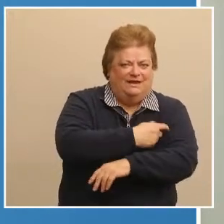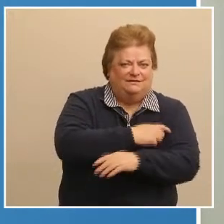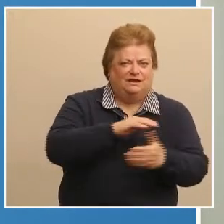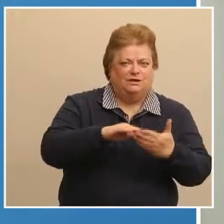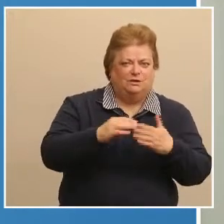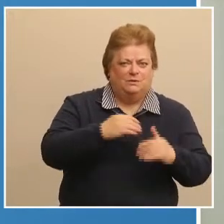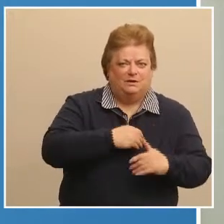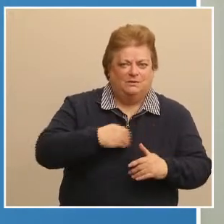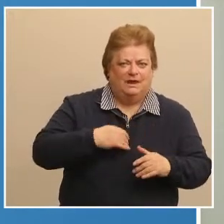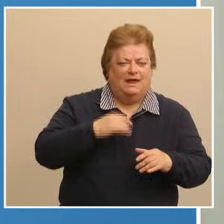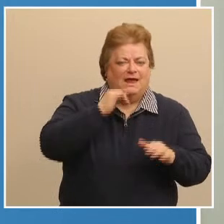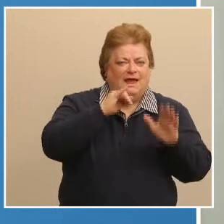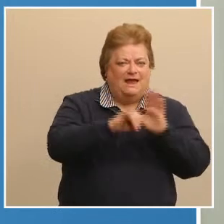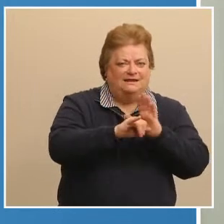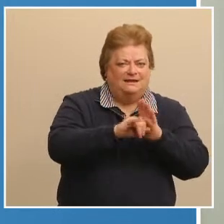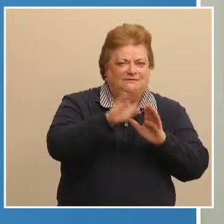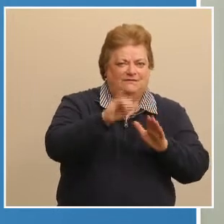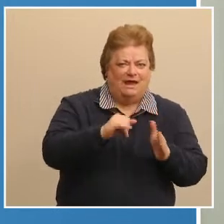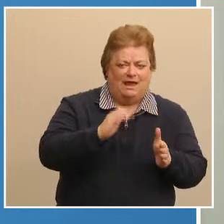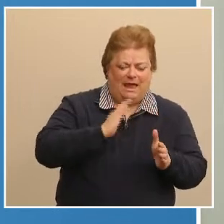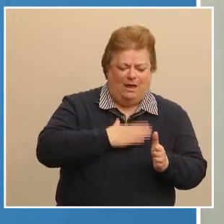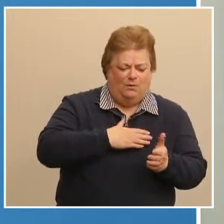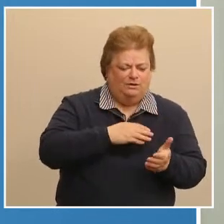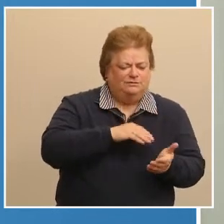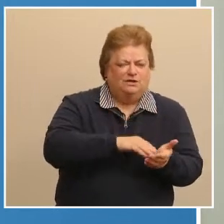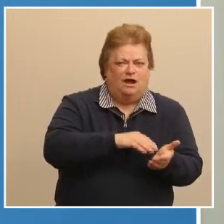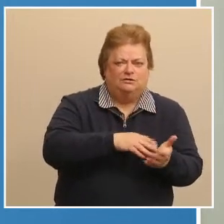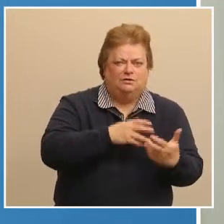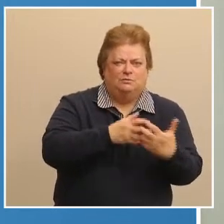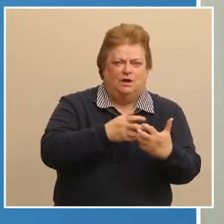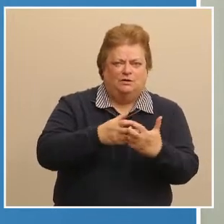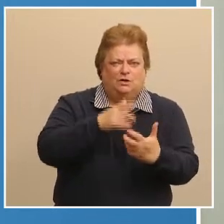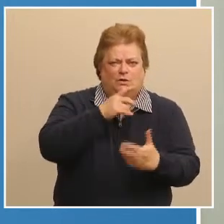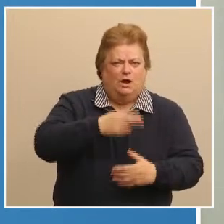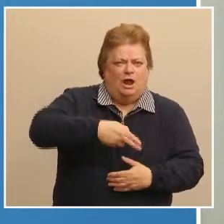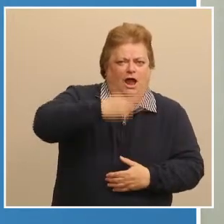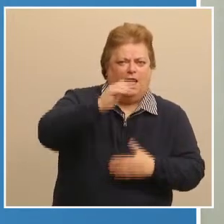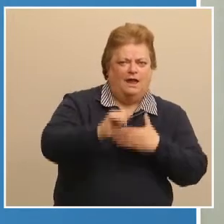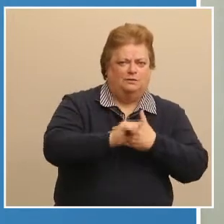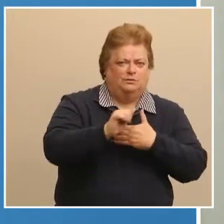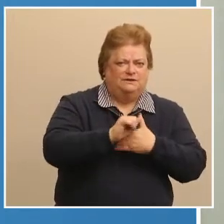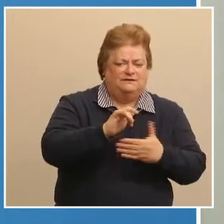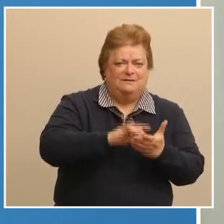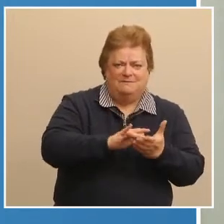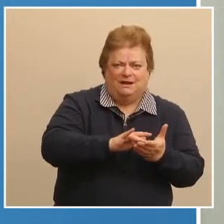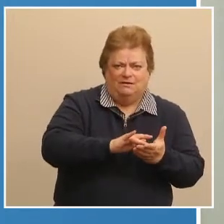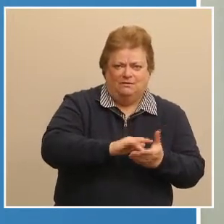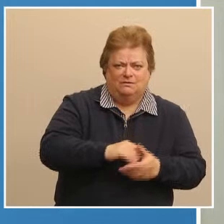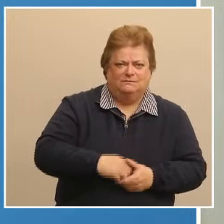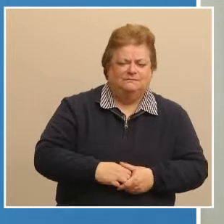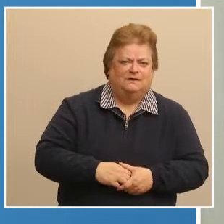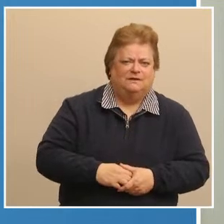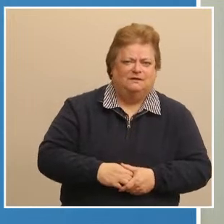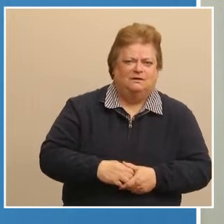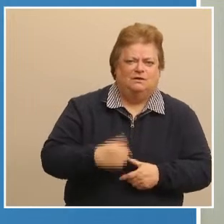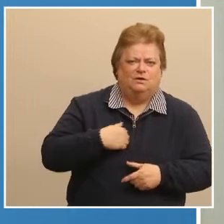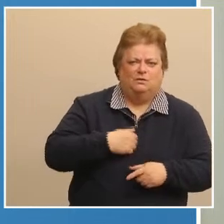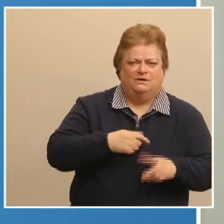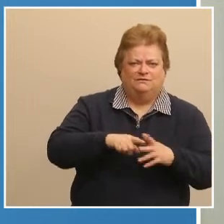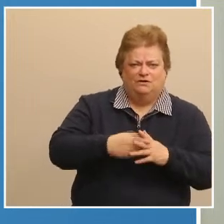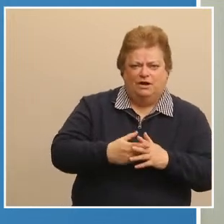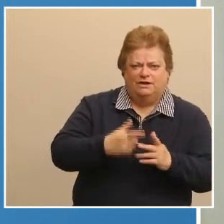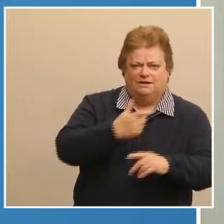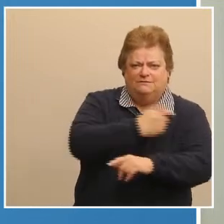identified by our physician partners as having some of the highest risk medical conditions. We also have made good progress on vaccinating groups of